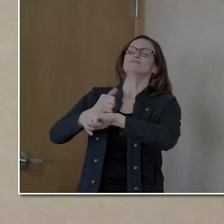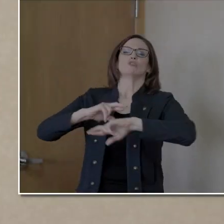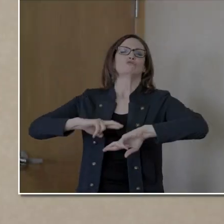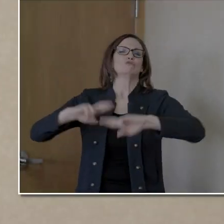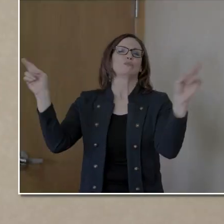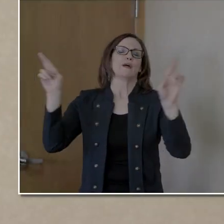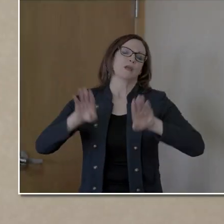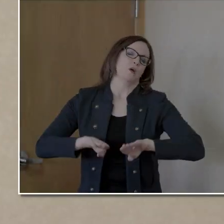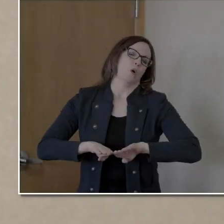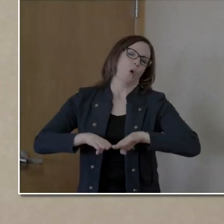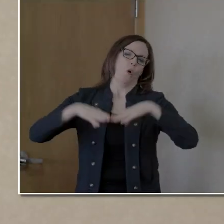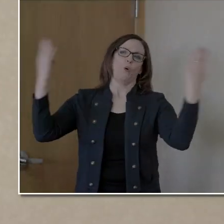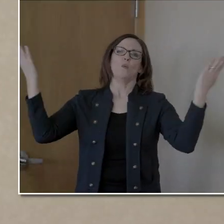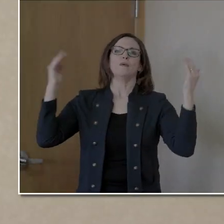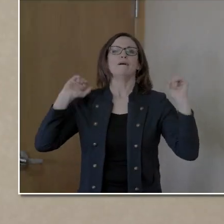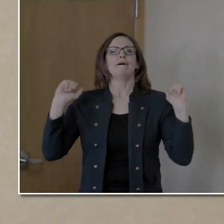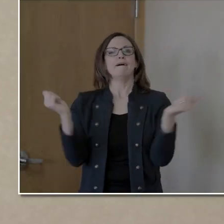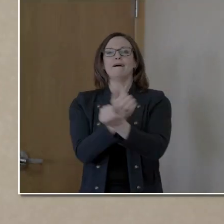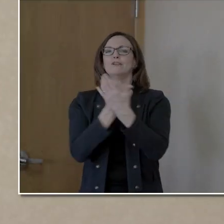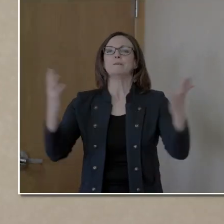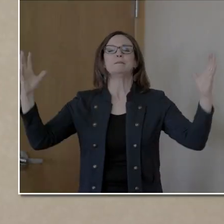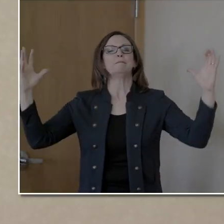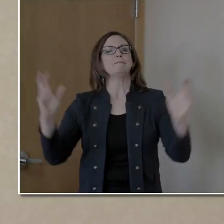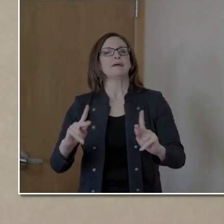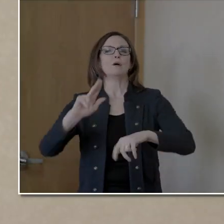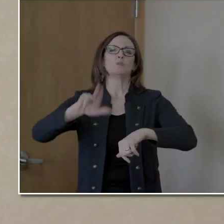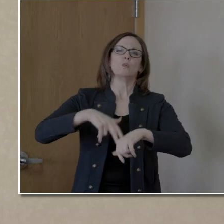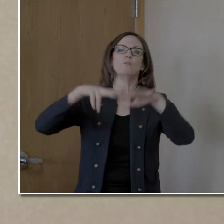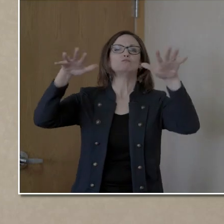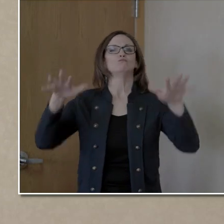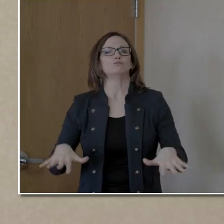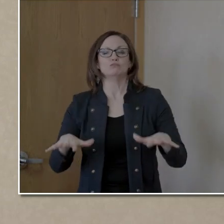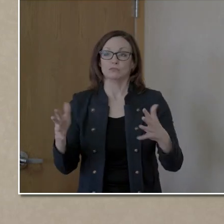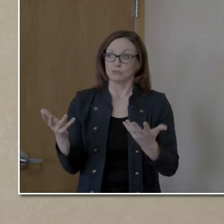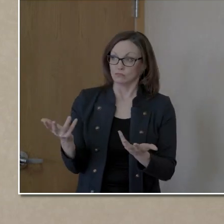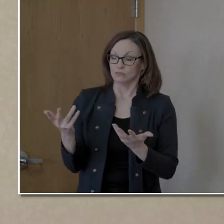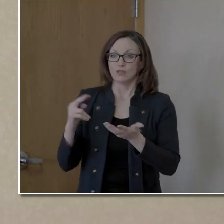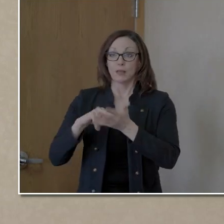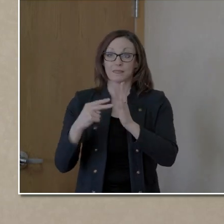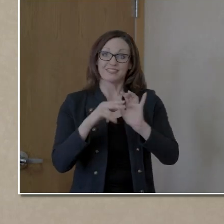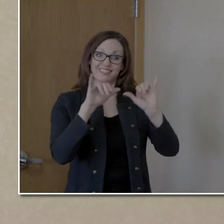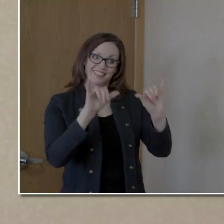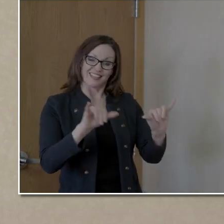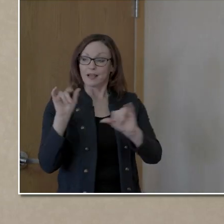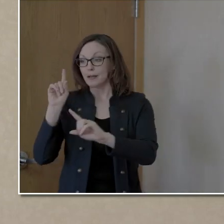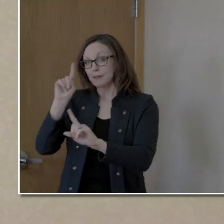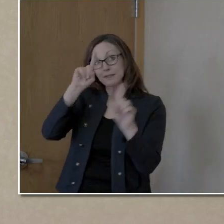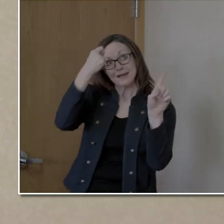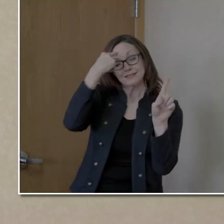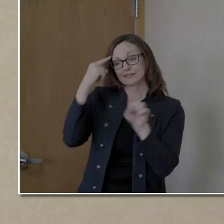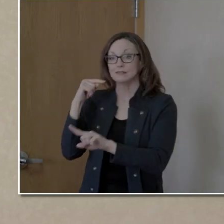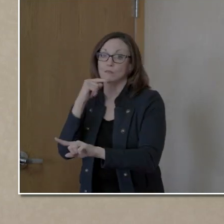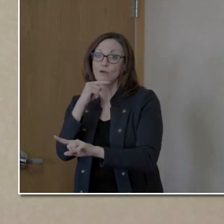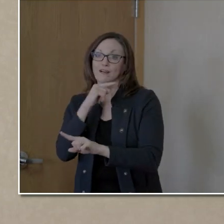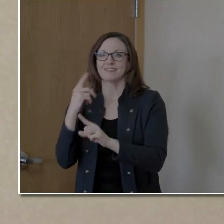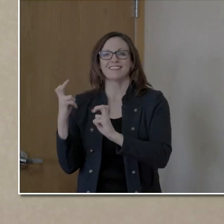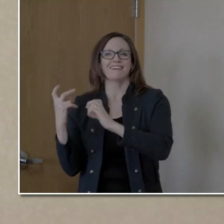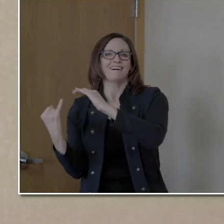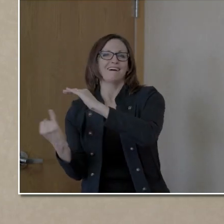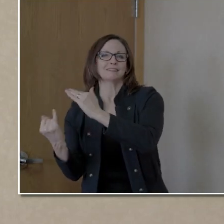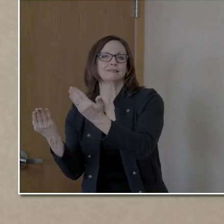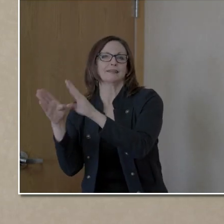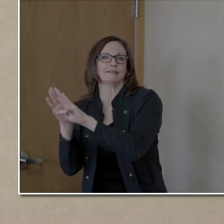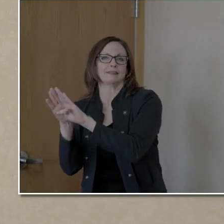the possibility of new outbreaks. One of the things we know about pandemics is that they generally don't come with